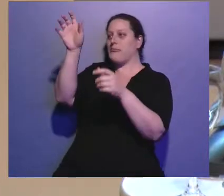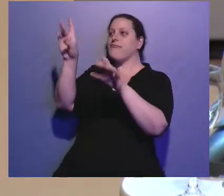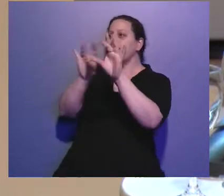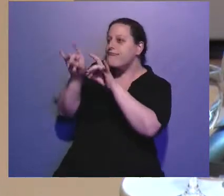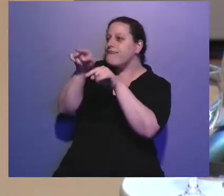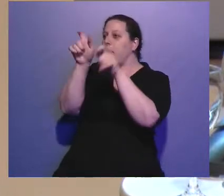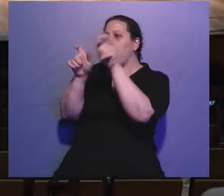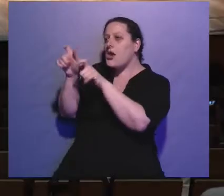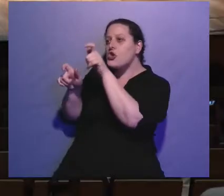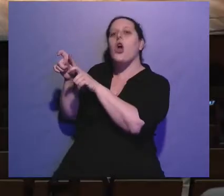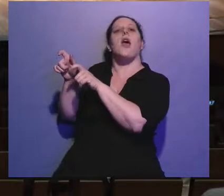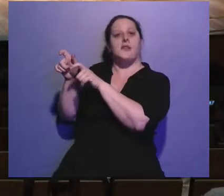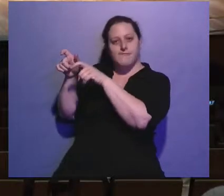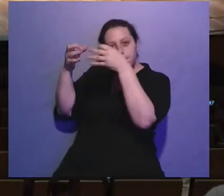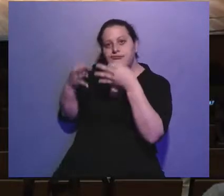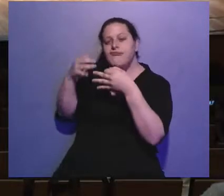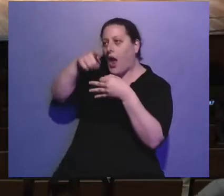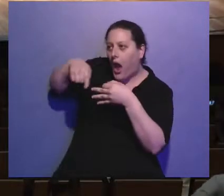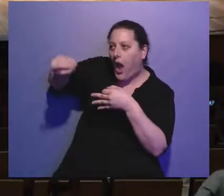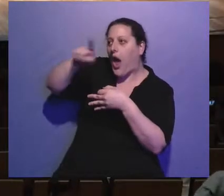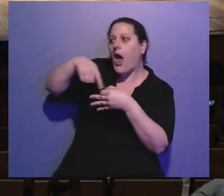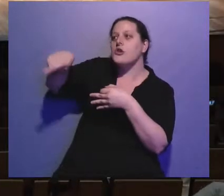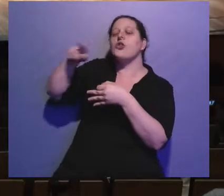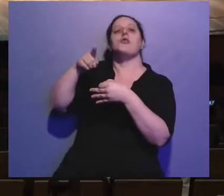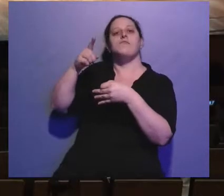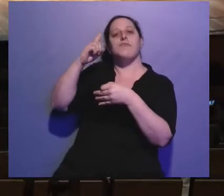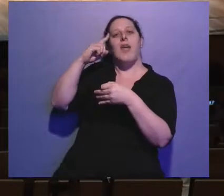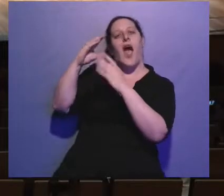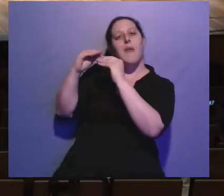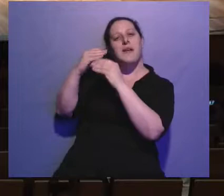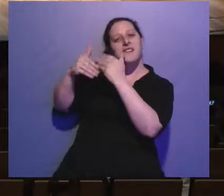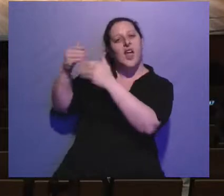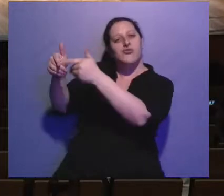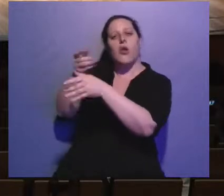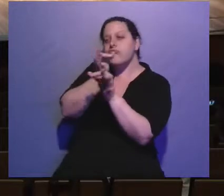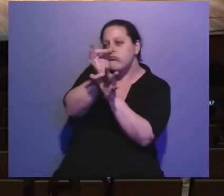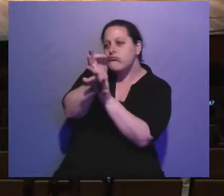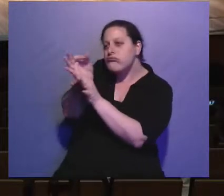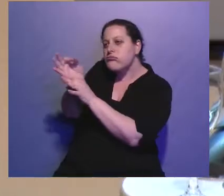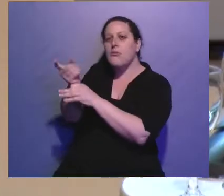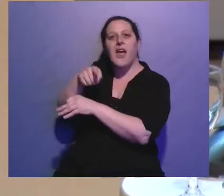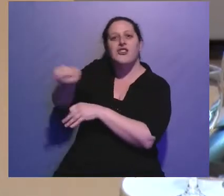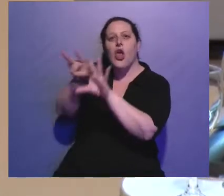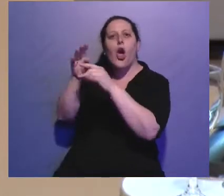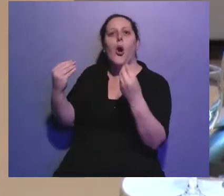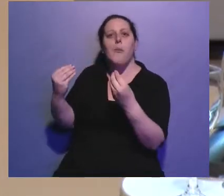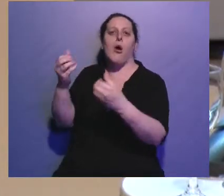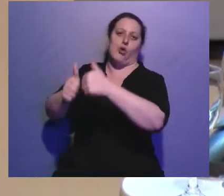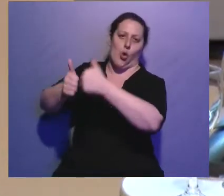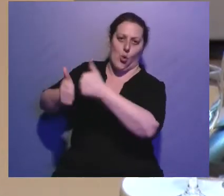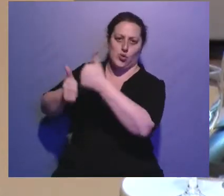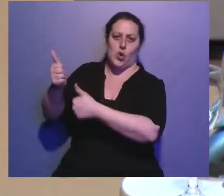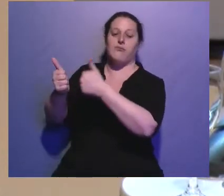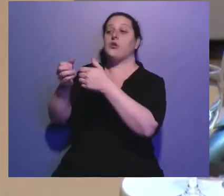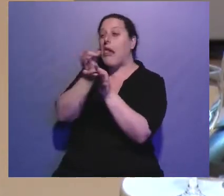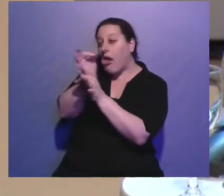action. So some people were trained, people who were selected through